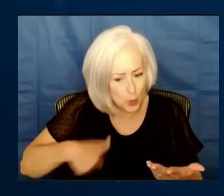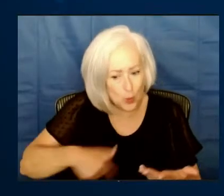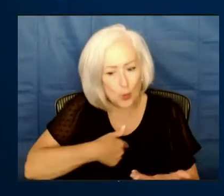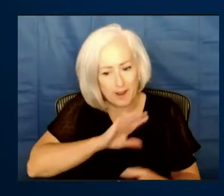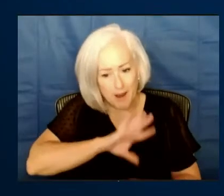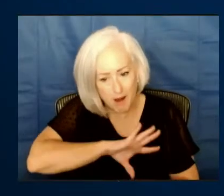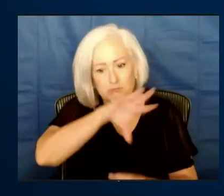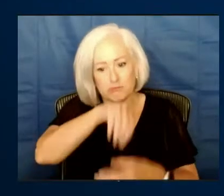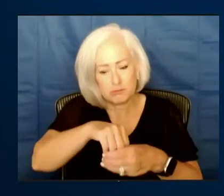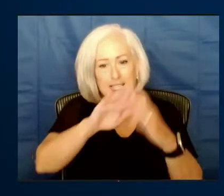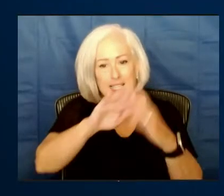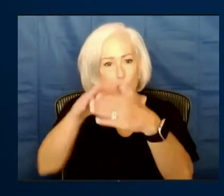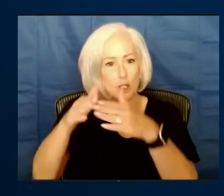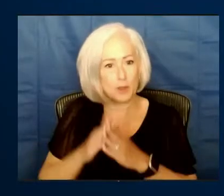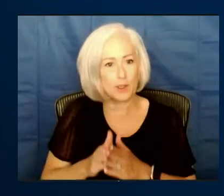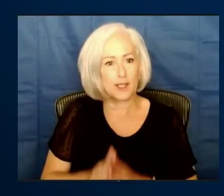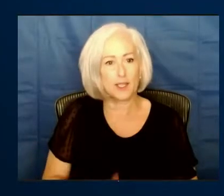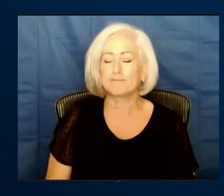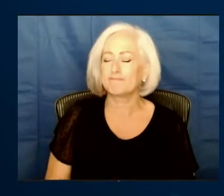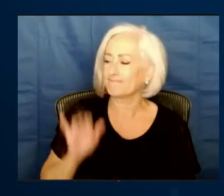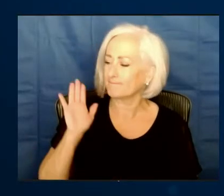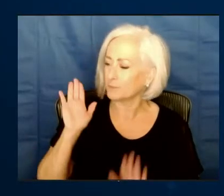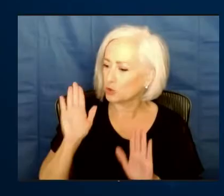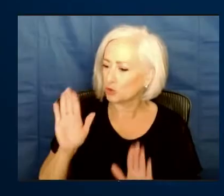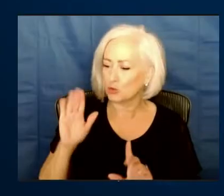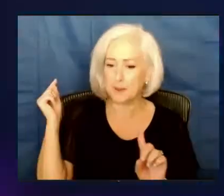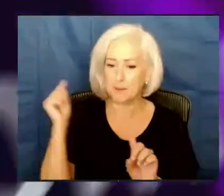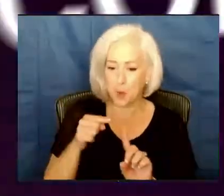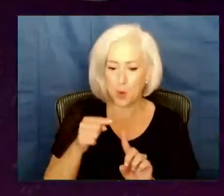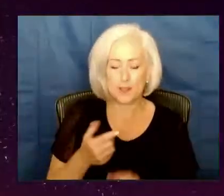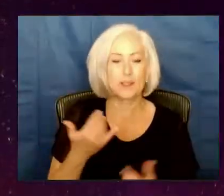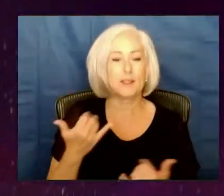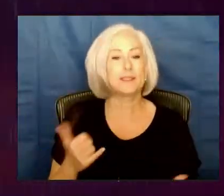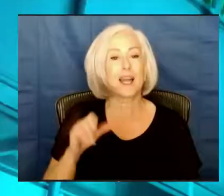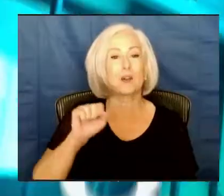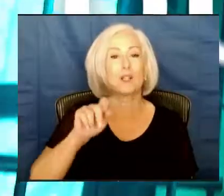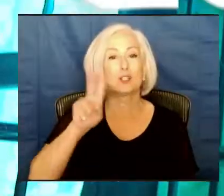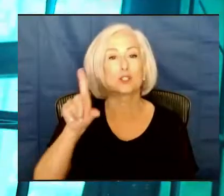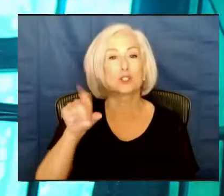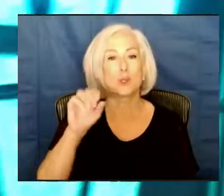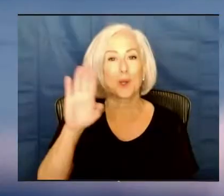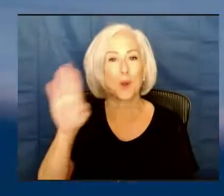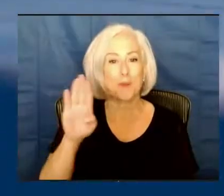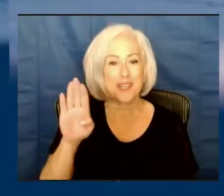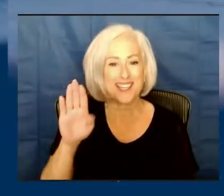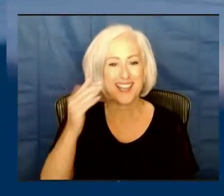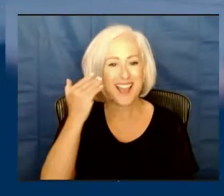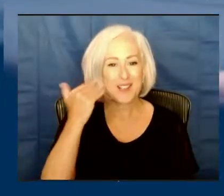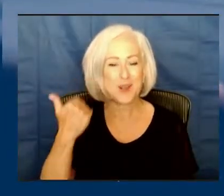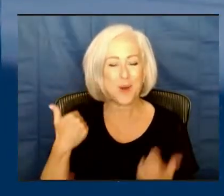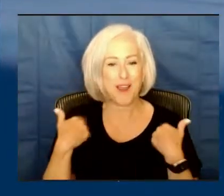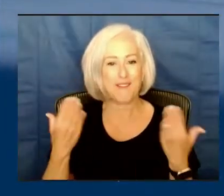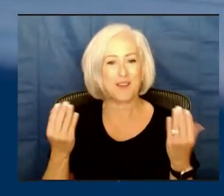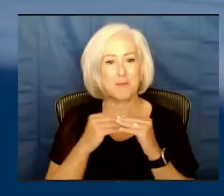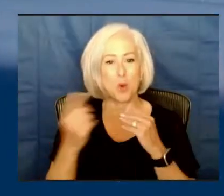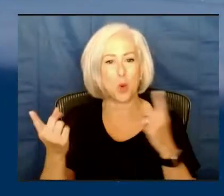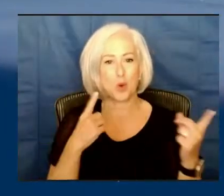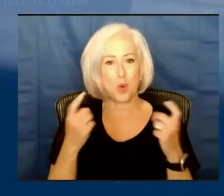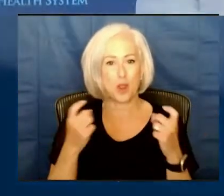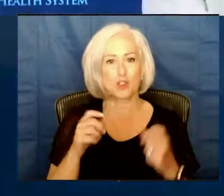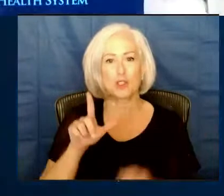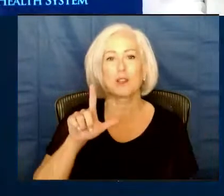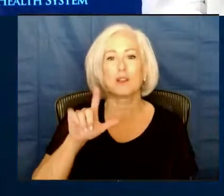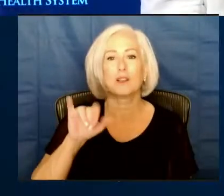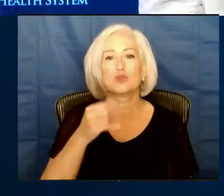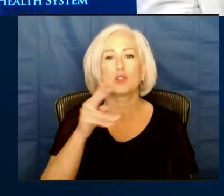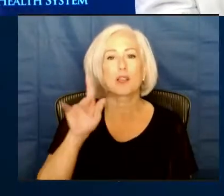a brilliant point. Okay, well, I'm going to go to the Studio B for just a minute. I know we're going to have some more questions about this, and go to Jessica Lavelle. Jessica, what are you hearing?